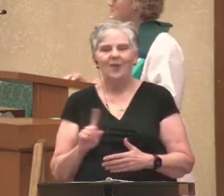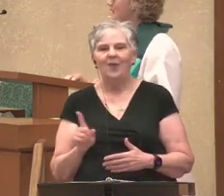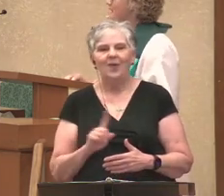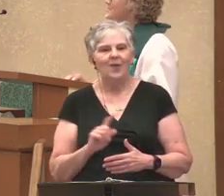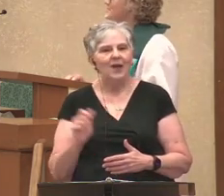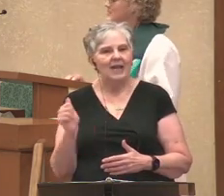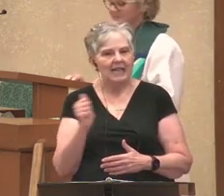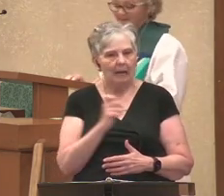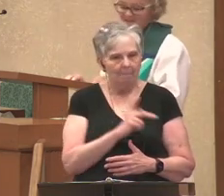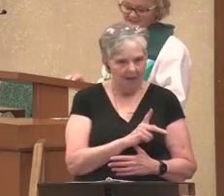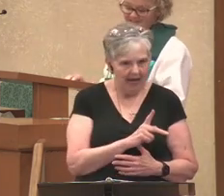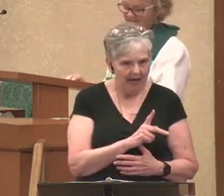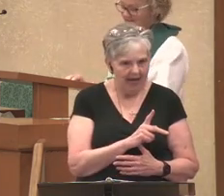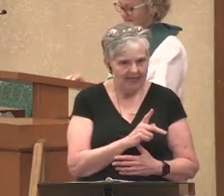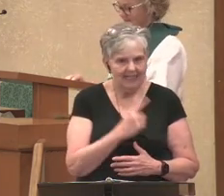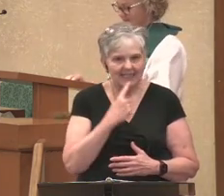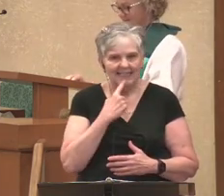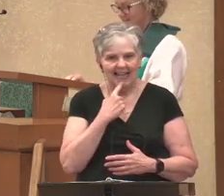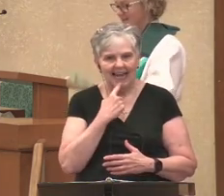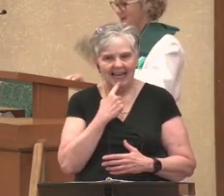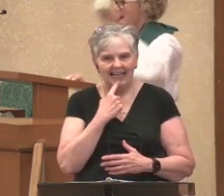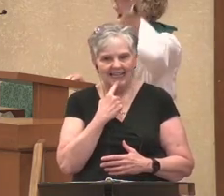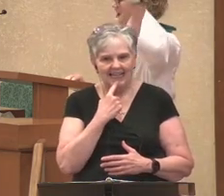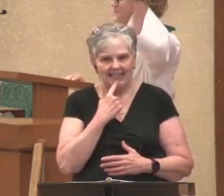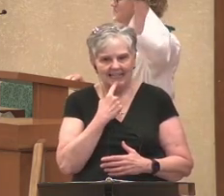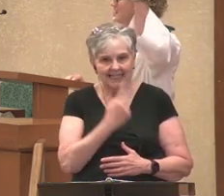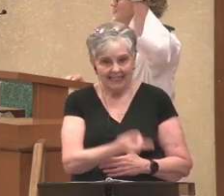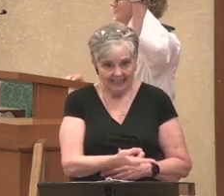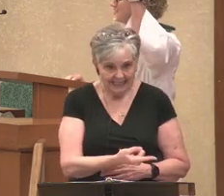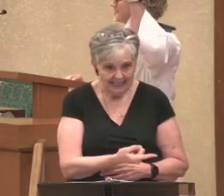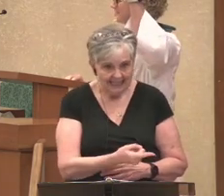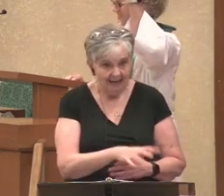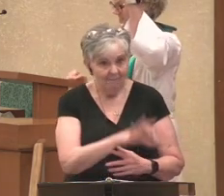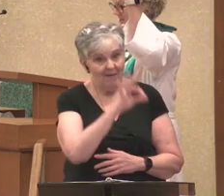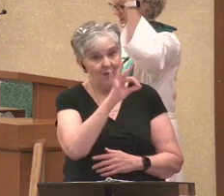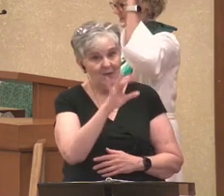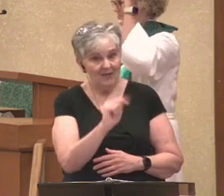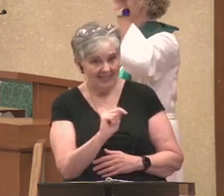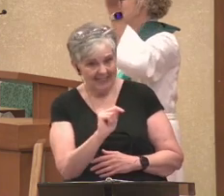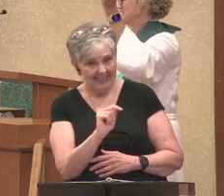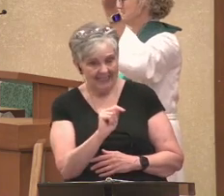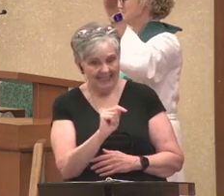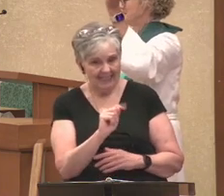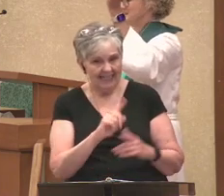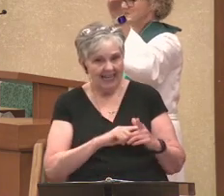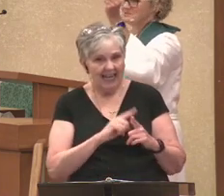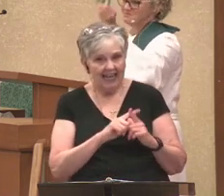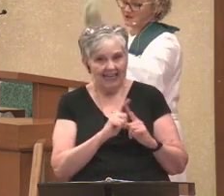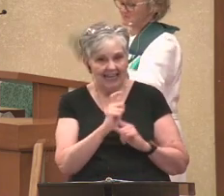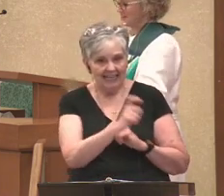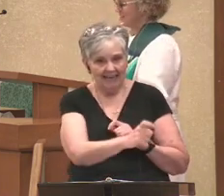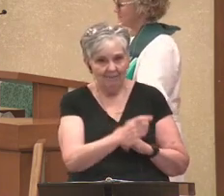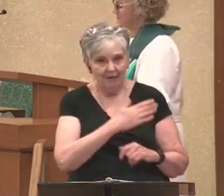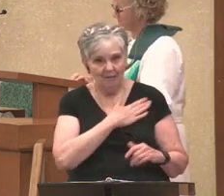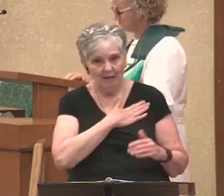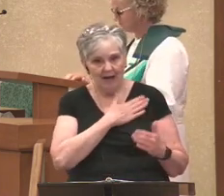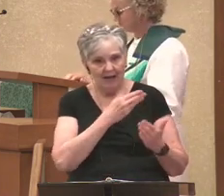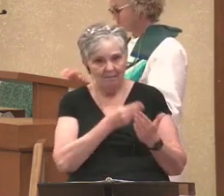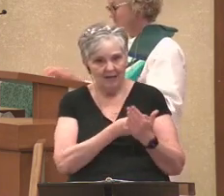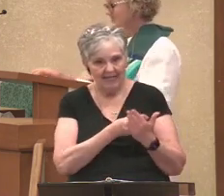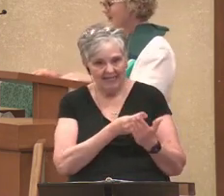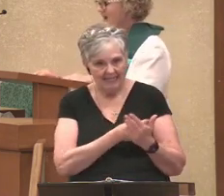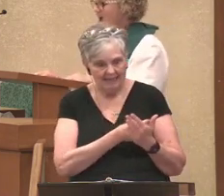He came back, and he said, "I found it," and then he gave me my money.